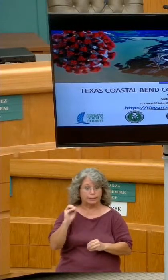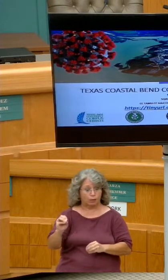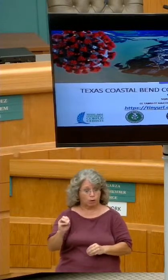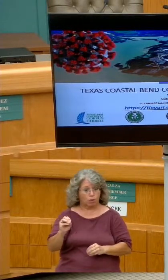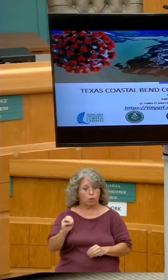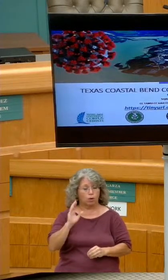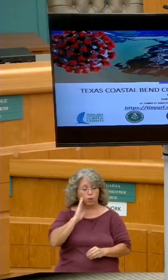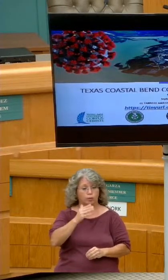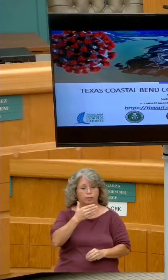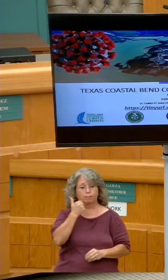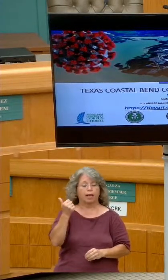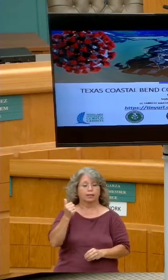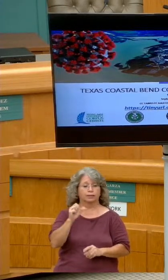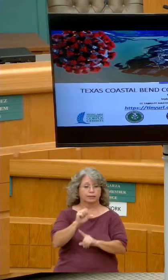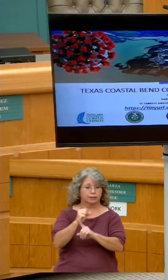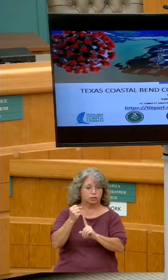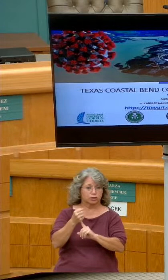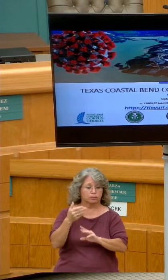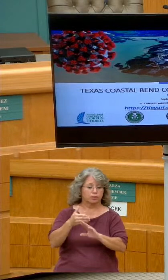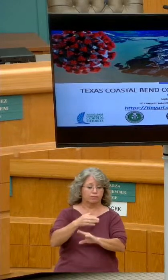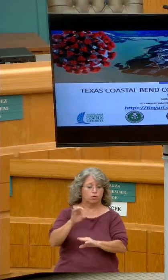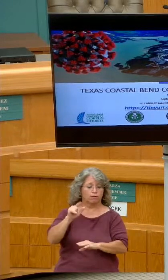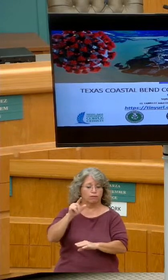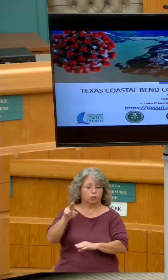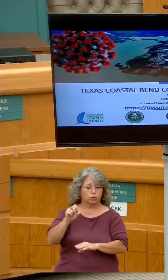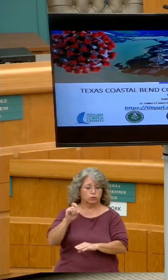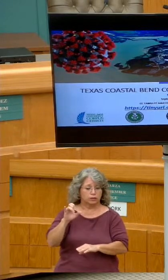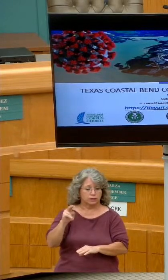best scenario before flu season.